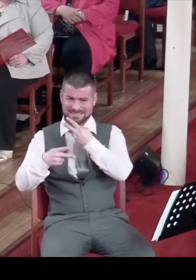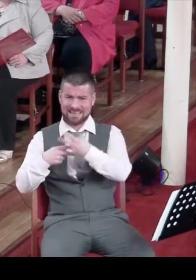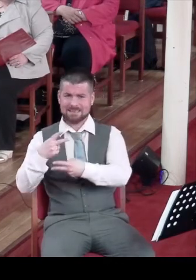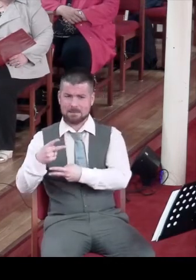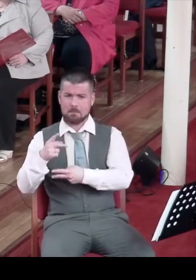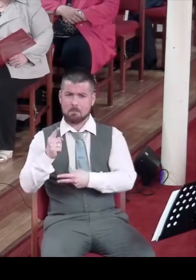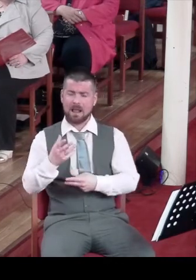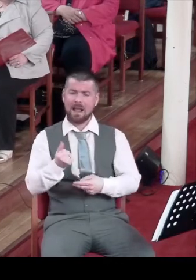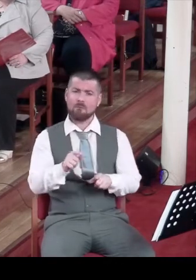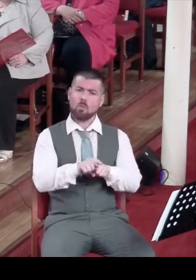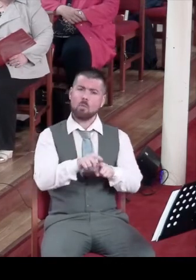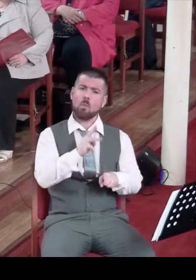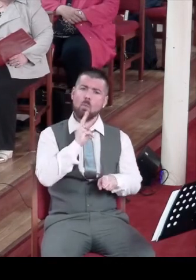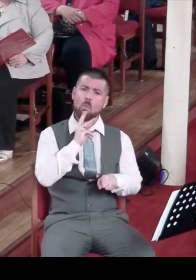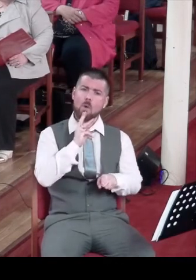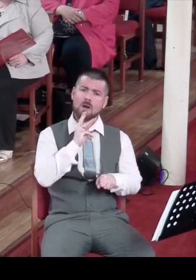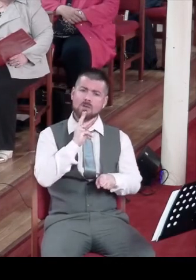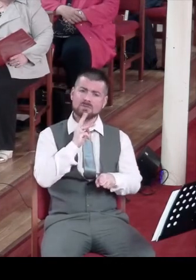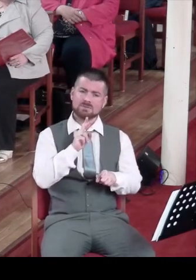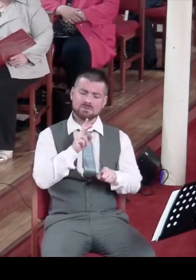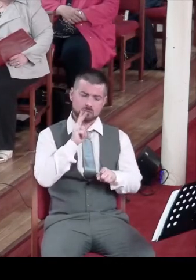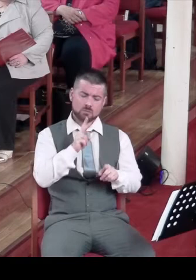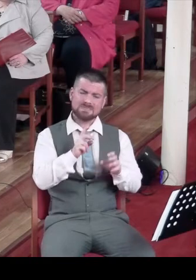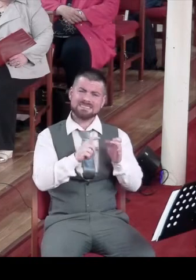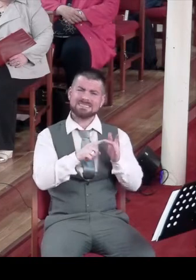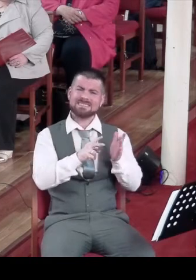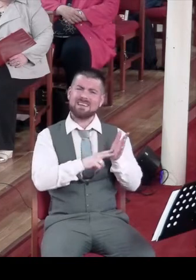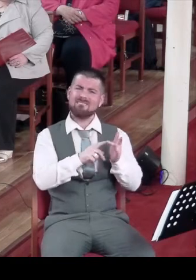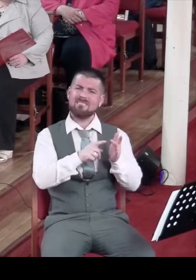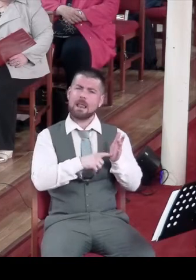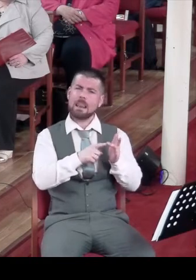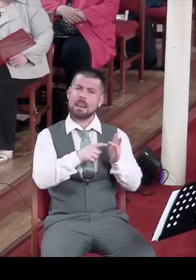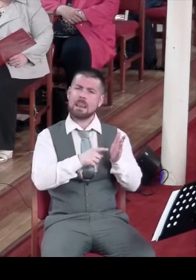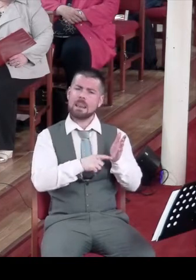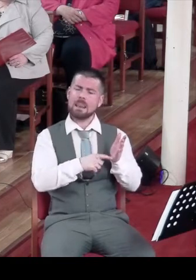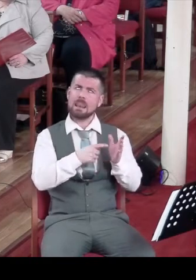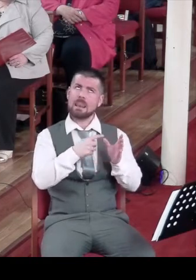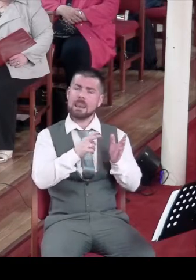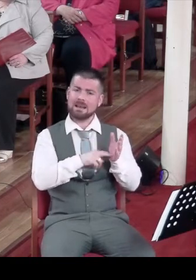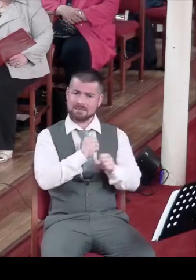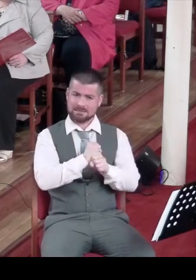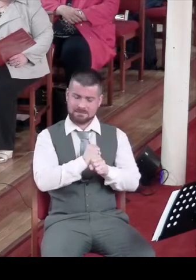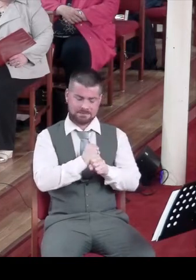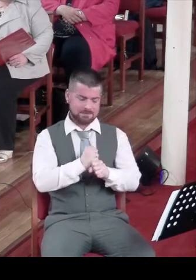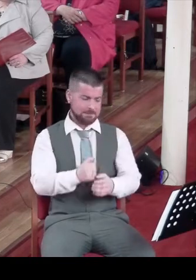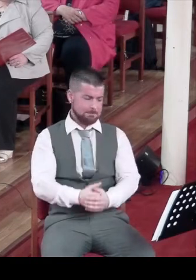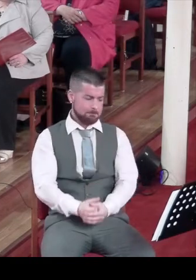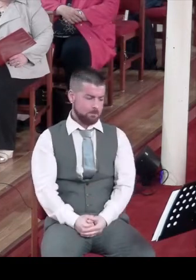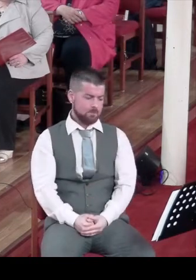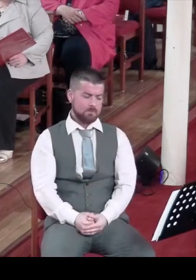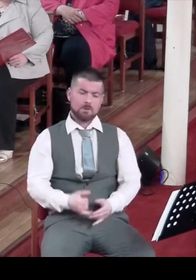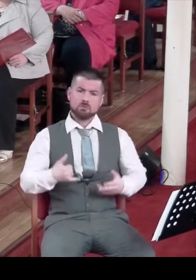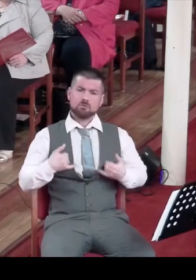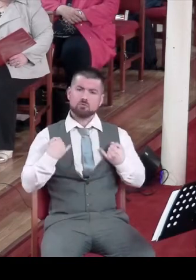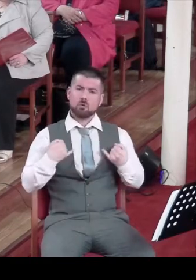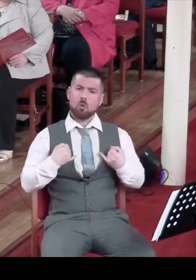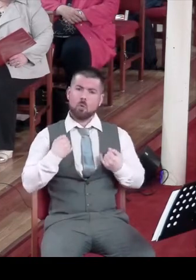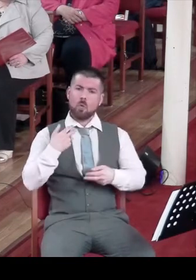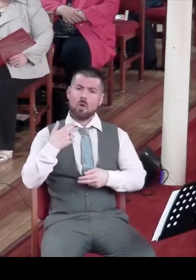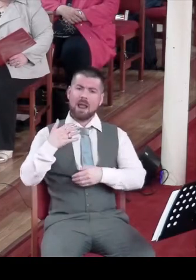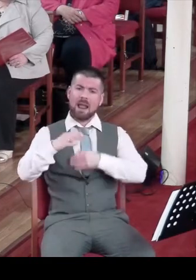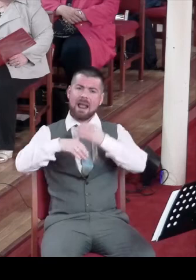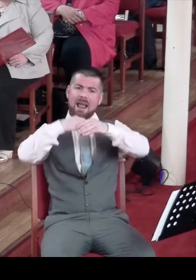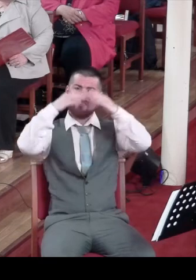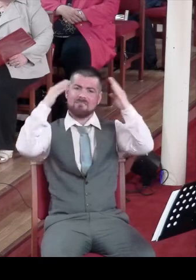are just so sublime. Love divine, all loves excelling, joy of heaven to